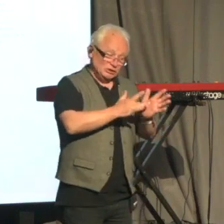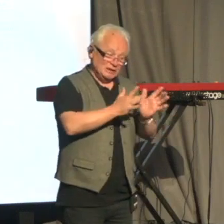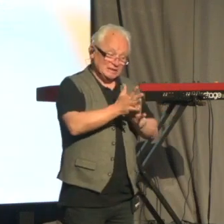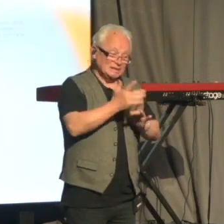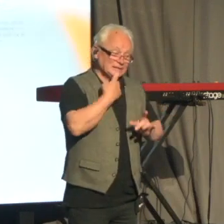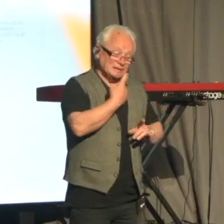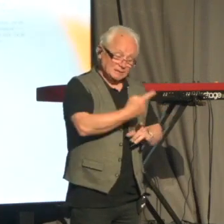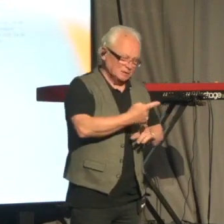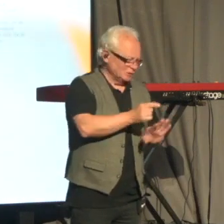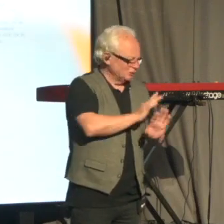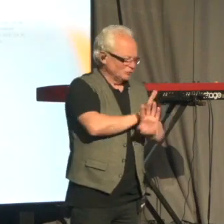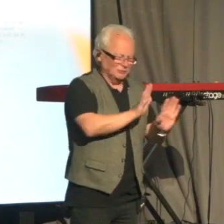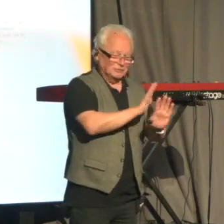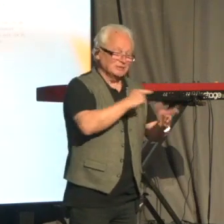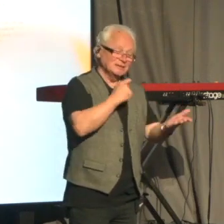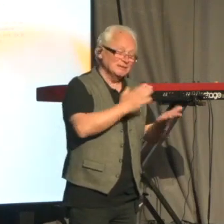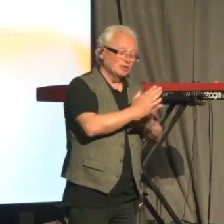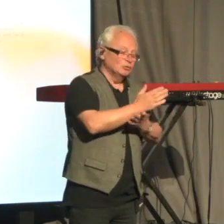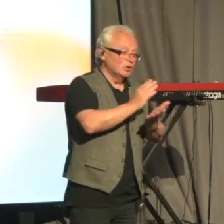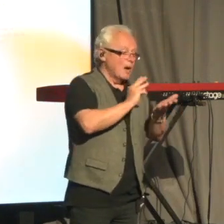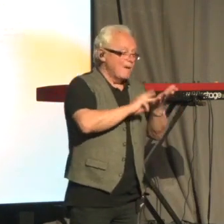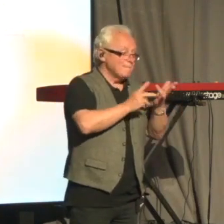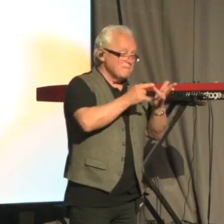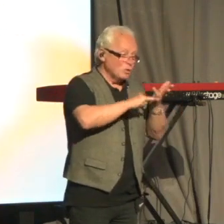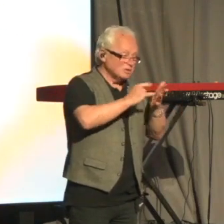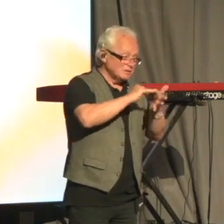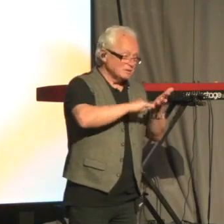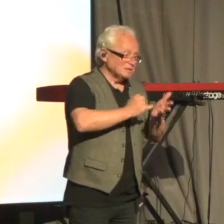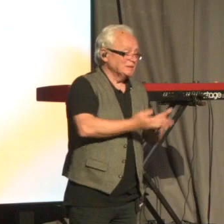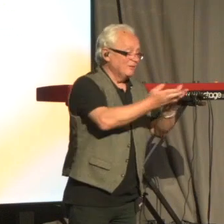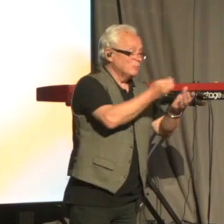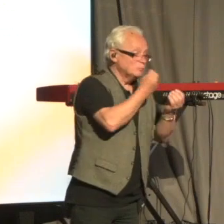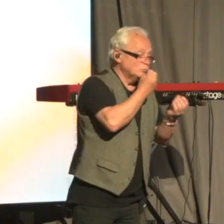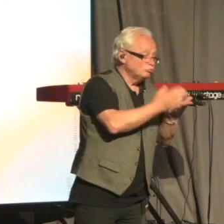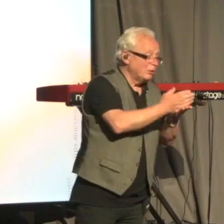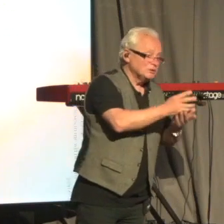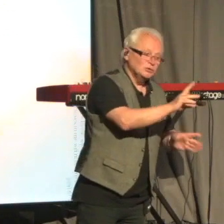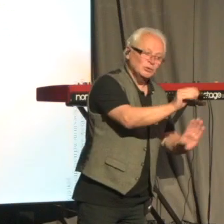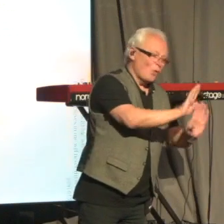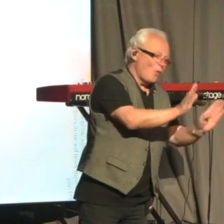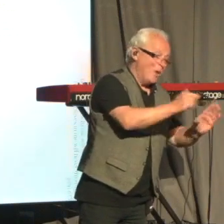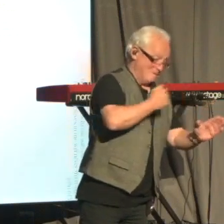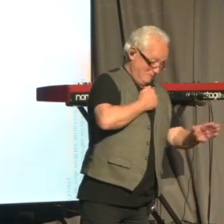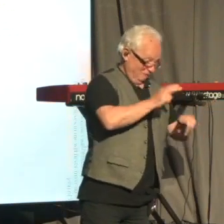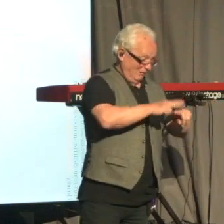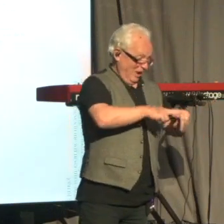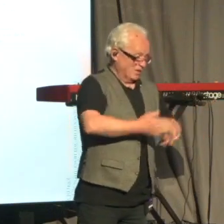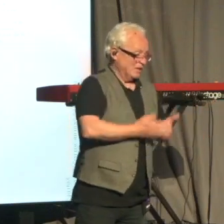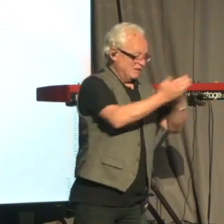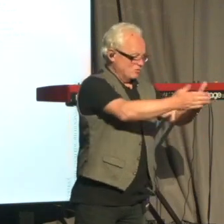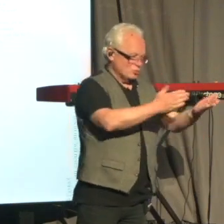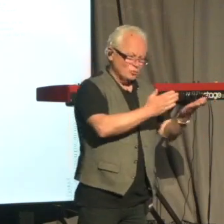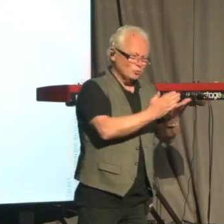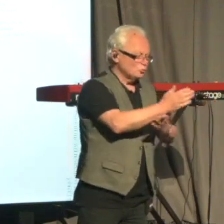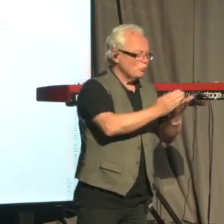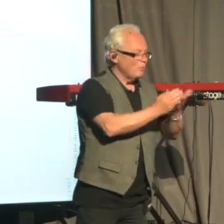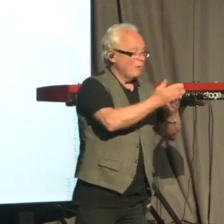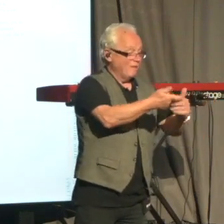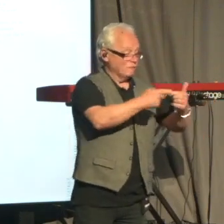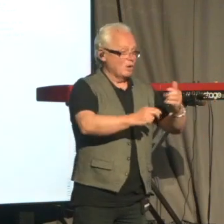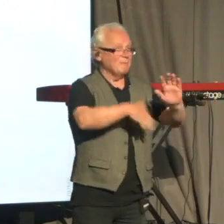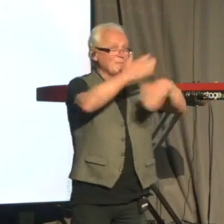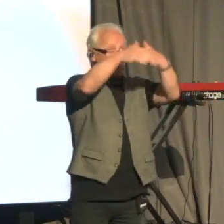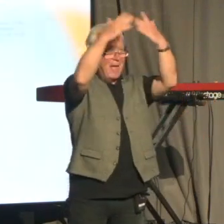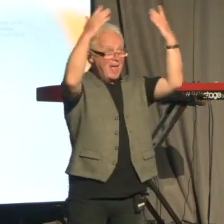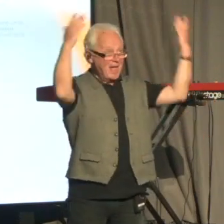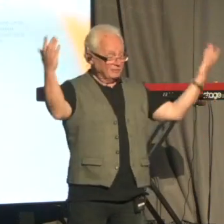who has given you the bread from heaven, but it is my Father who gives you the true bread from heaven. For